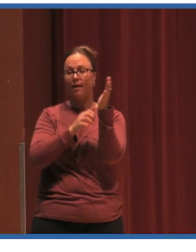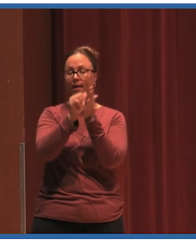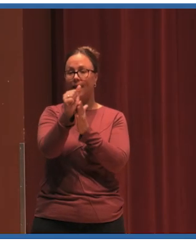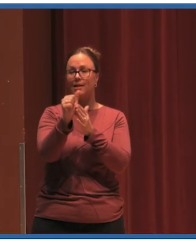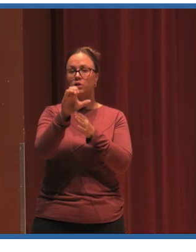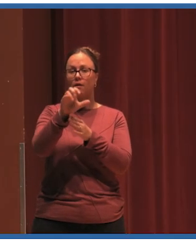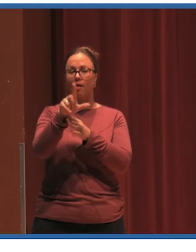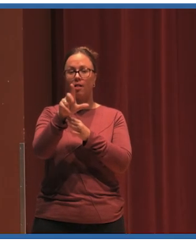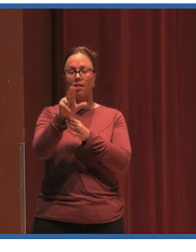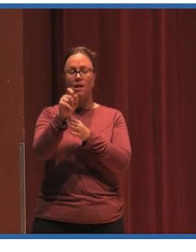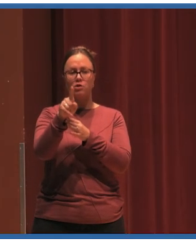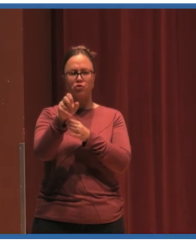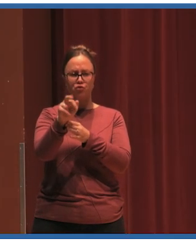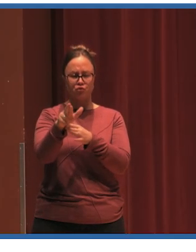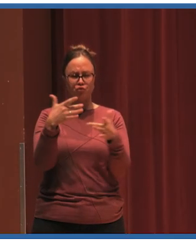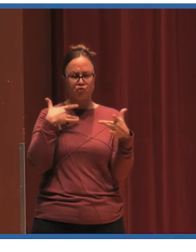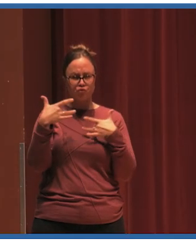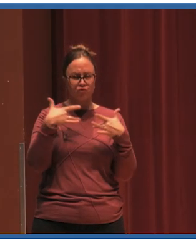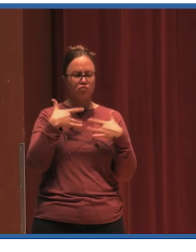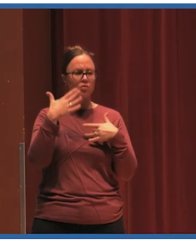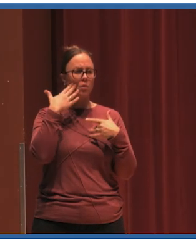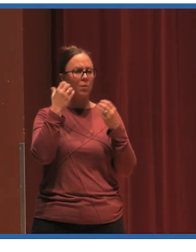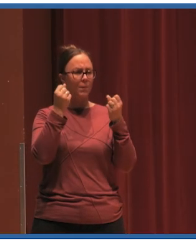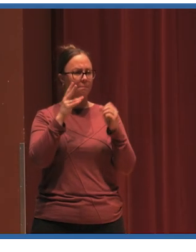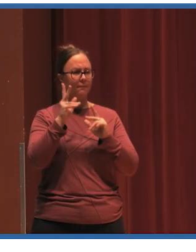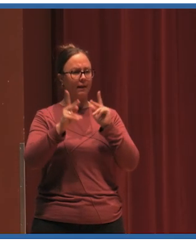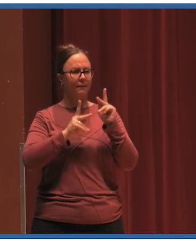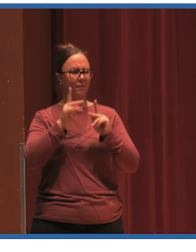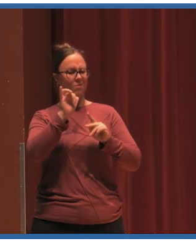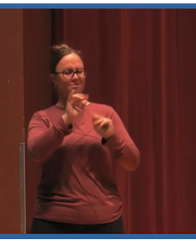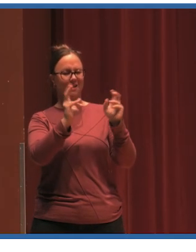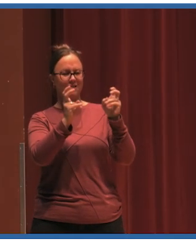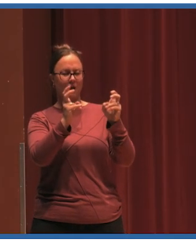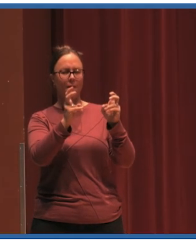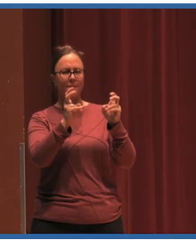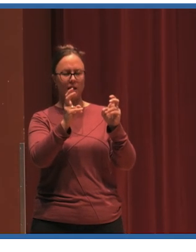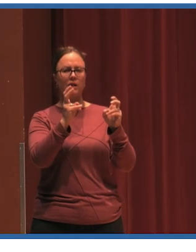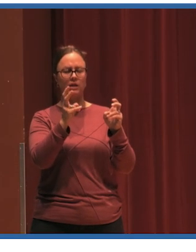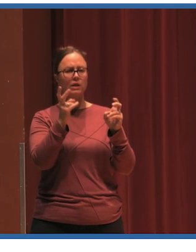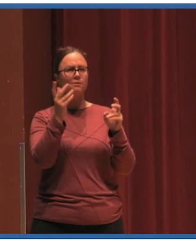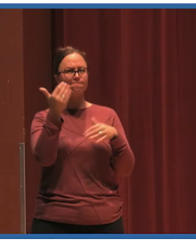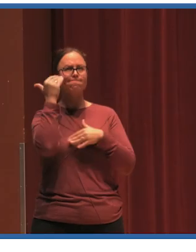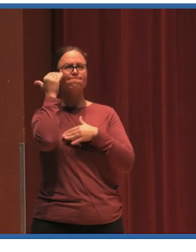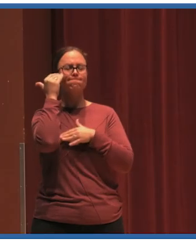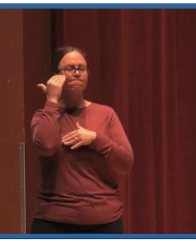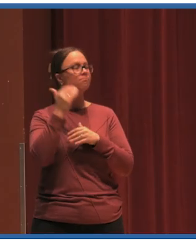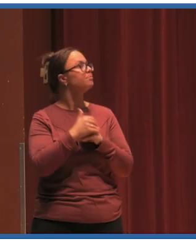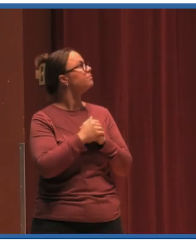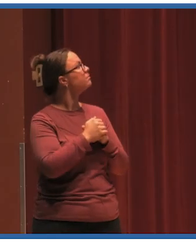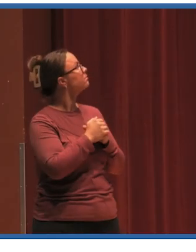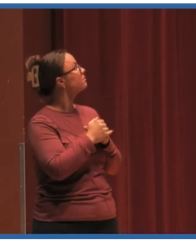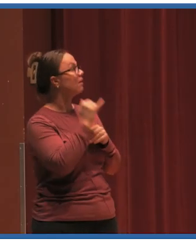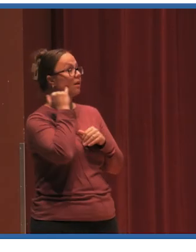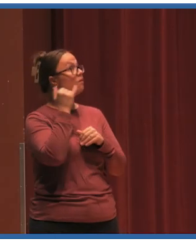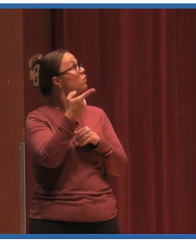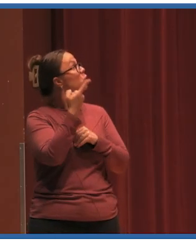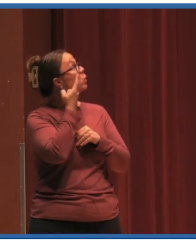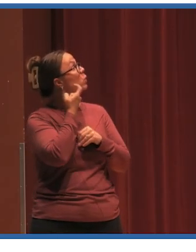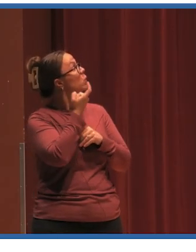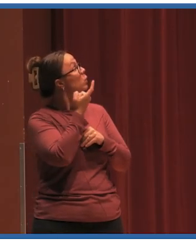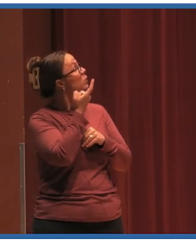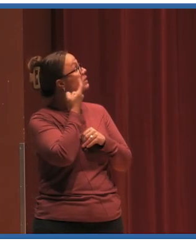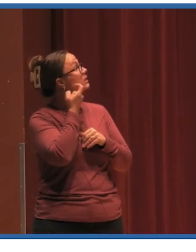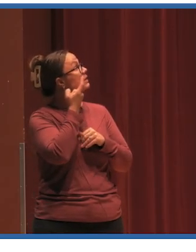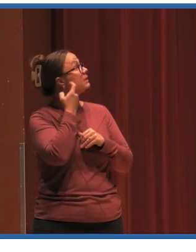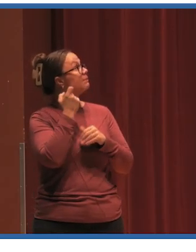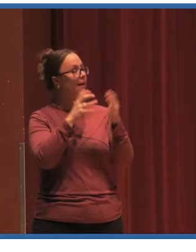people that are on top of mind for people. If you suspect a cancer cluster in your community or anywhere in Iowa, please let us know